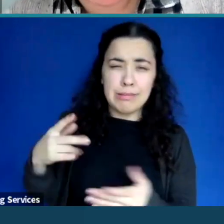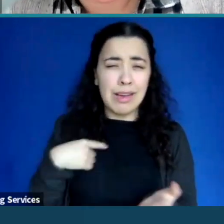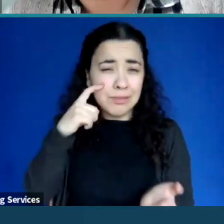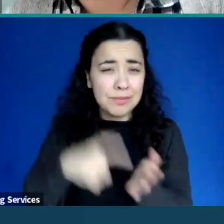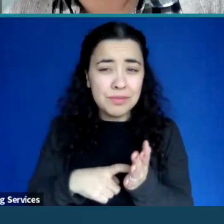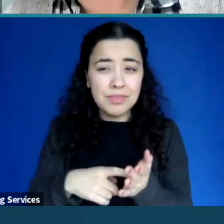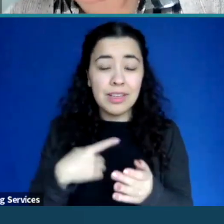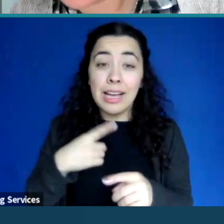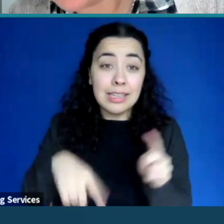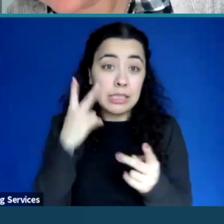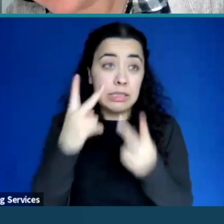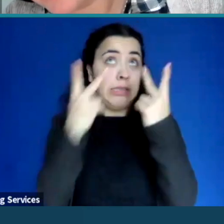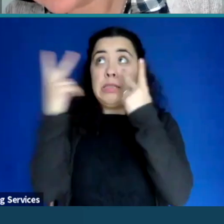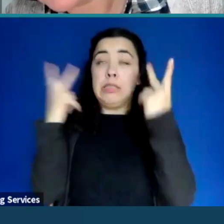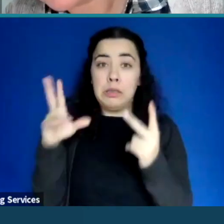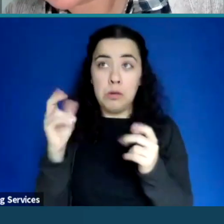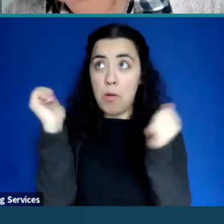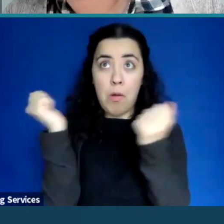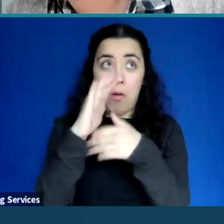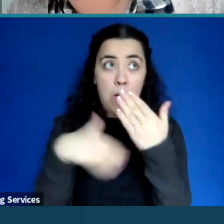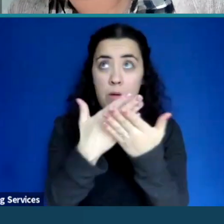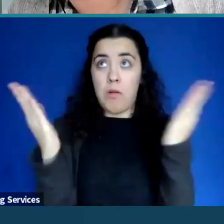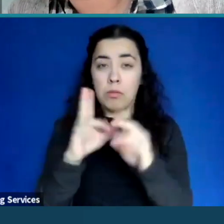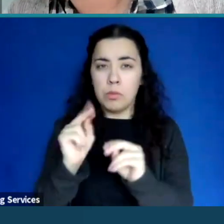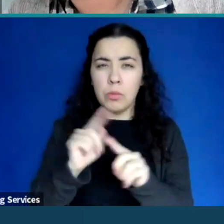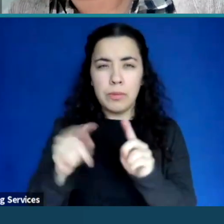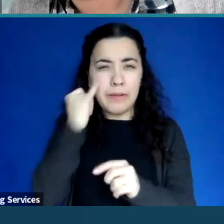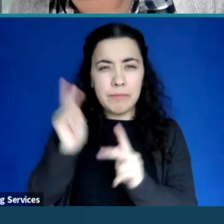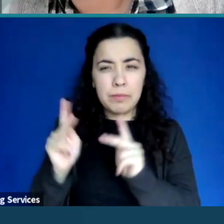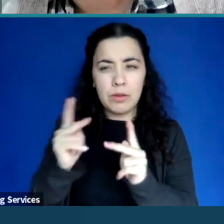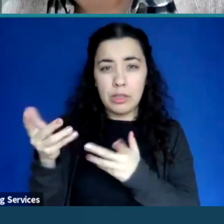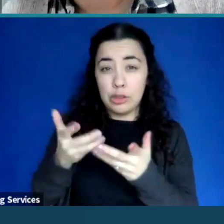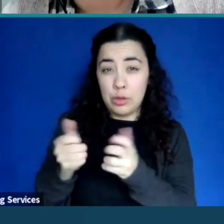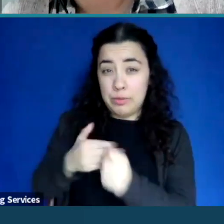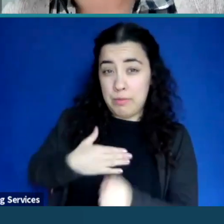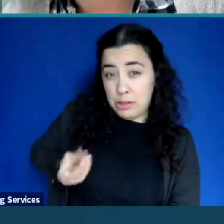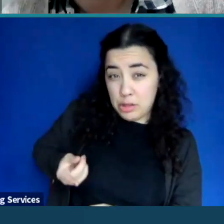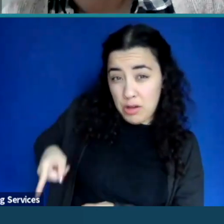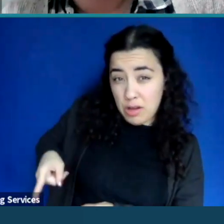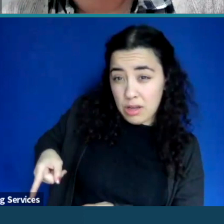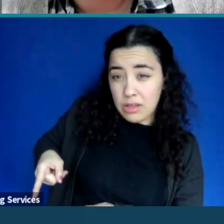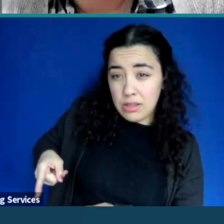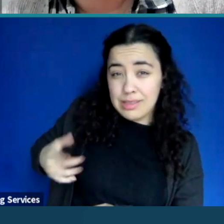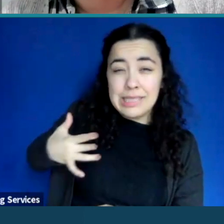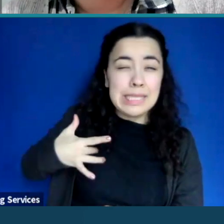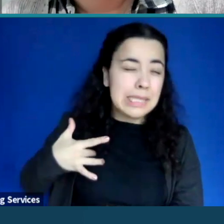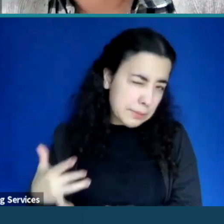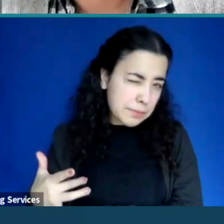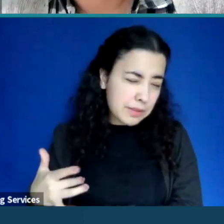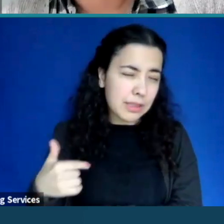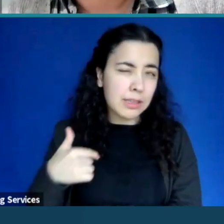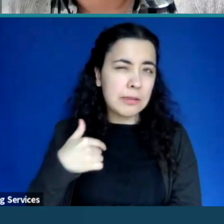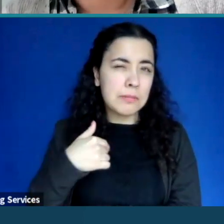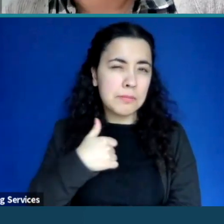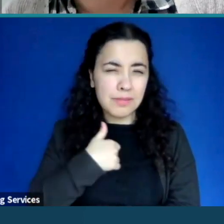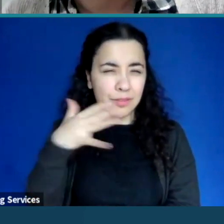see it all, but when people are interacting with my dog, usually I can tell,